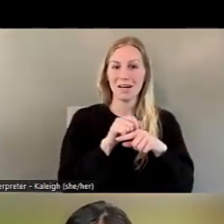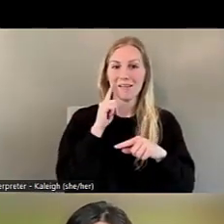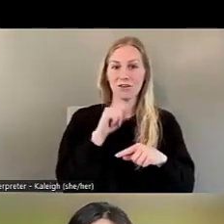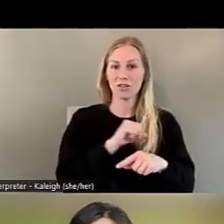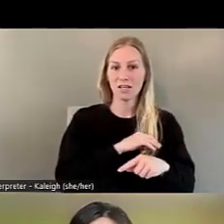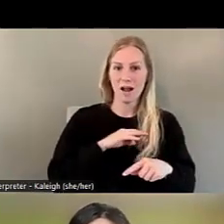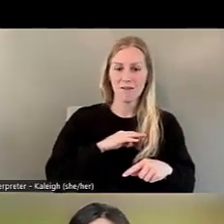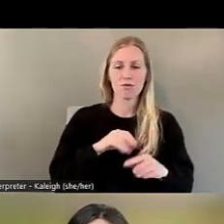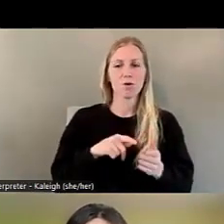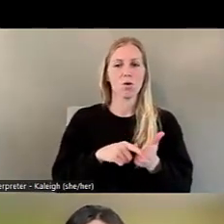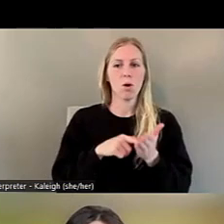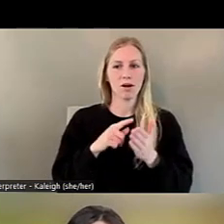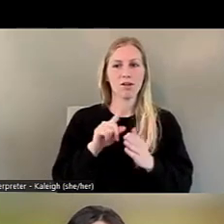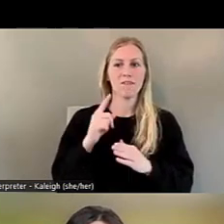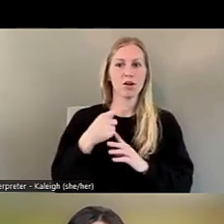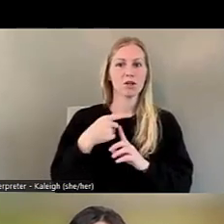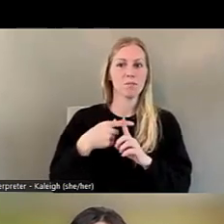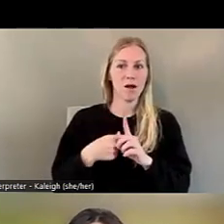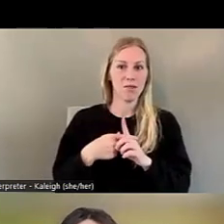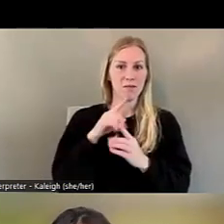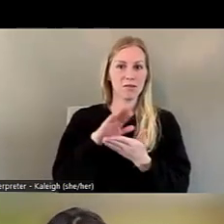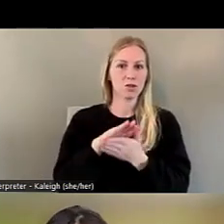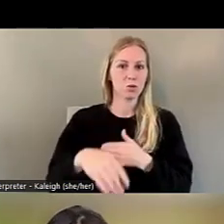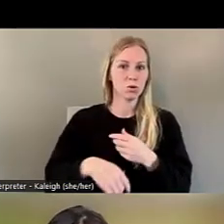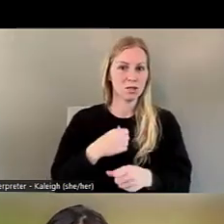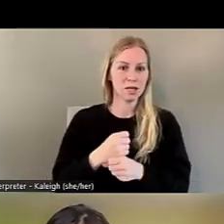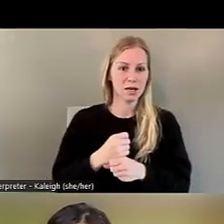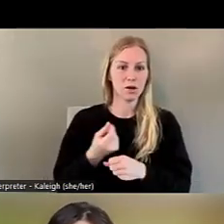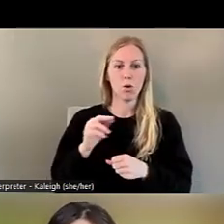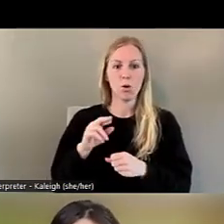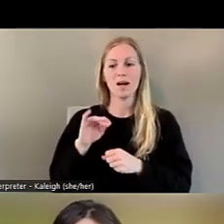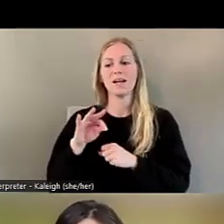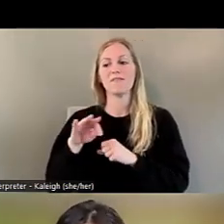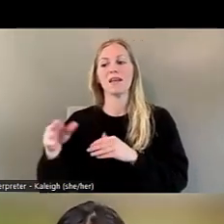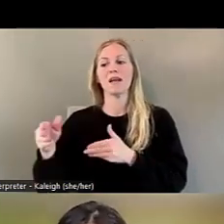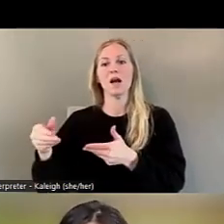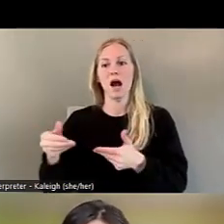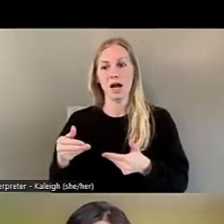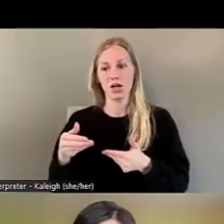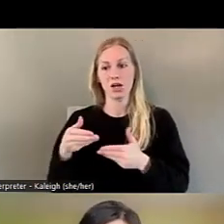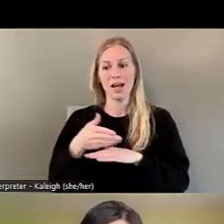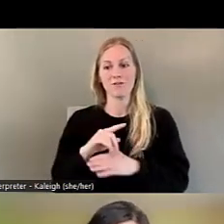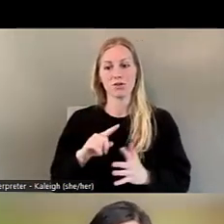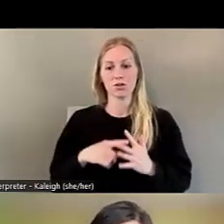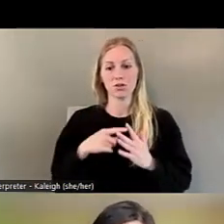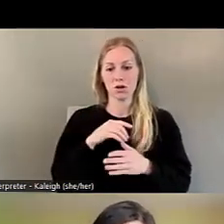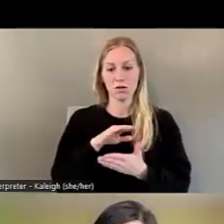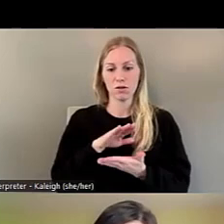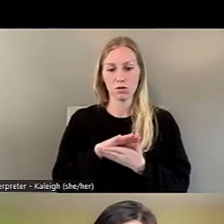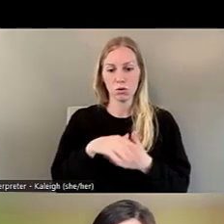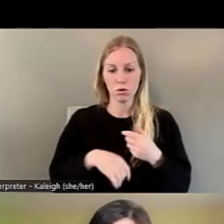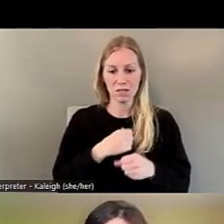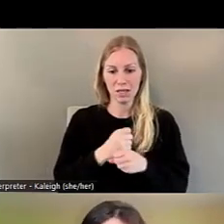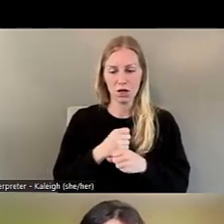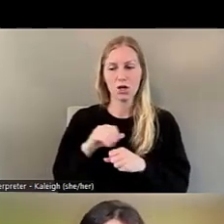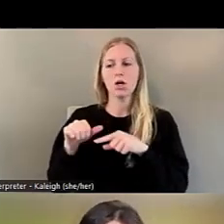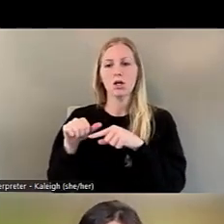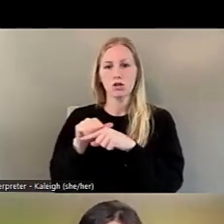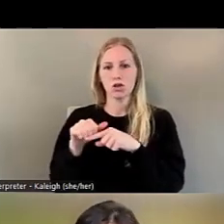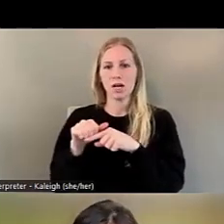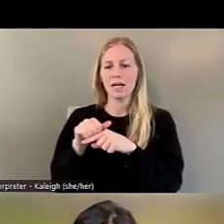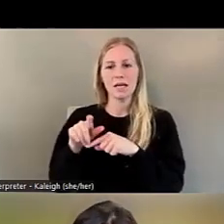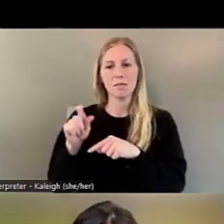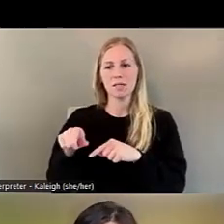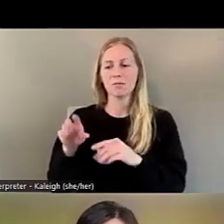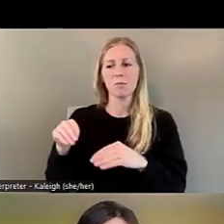school year, or for staff that enter after the start of the school year, that training must be provided to those staff members within the first month of